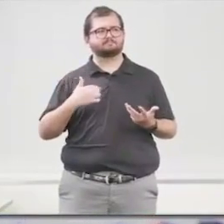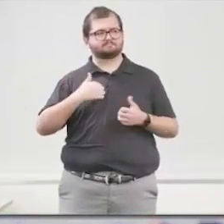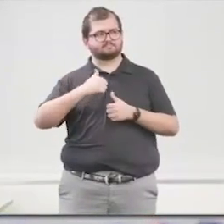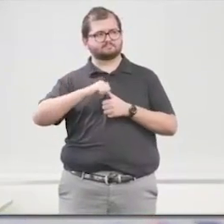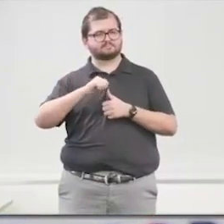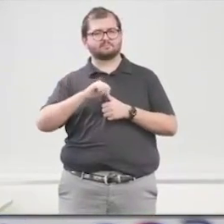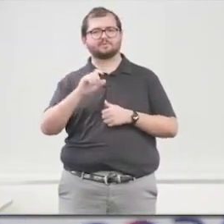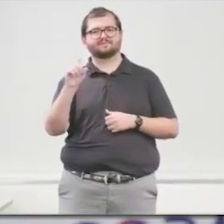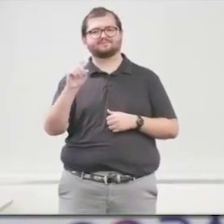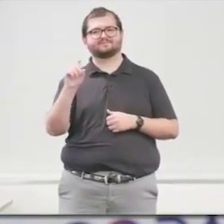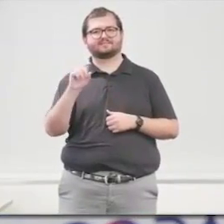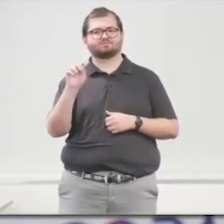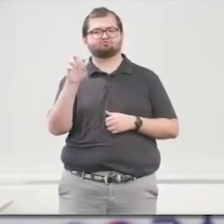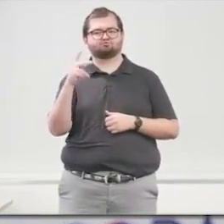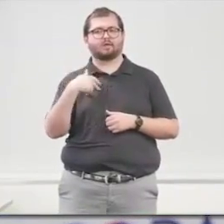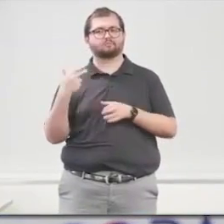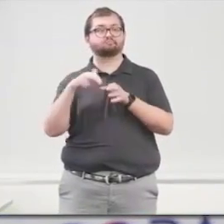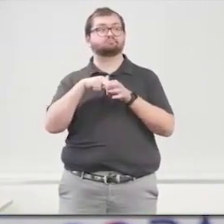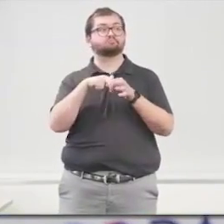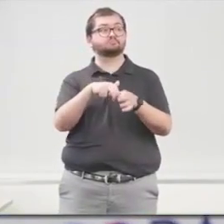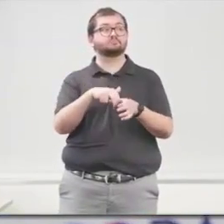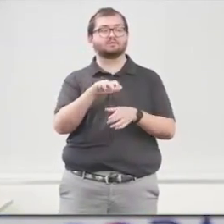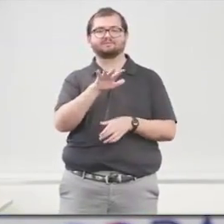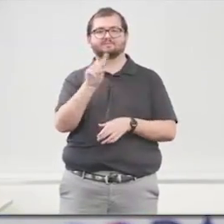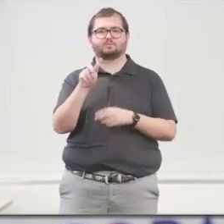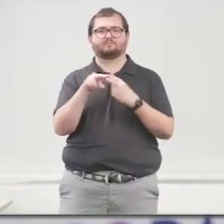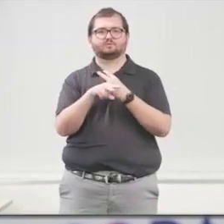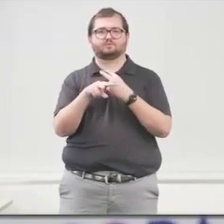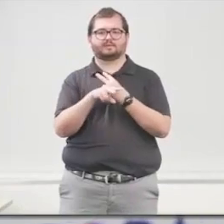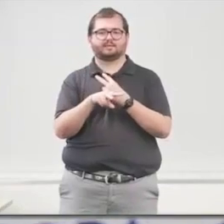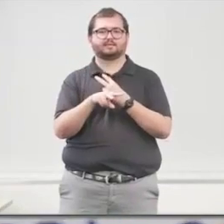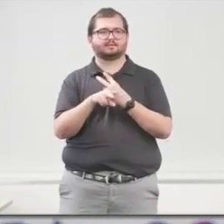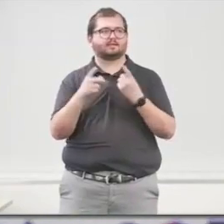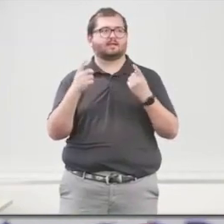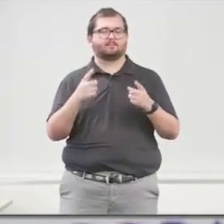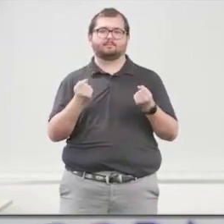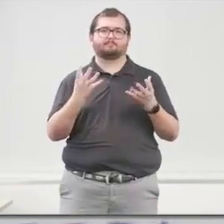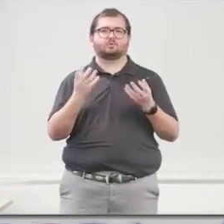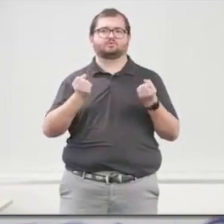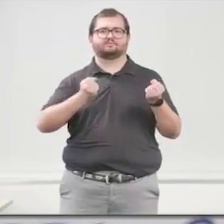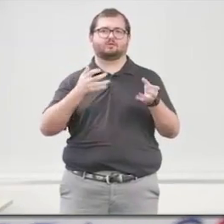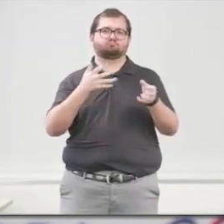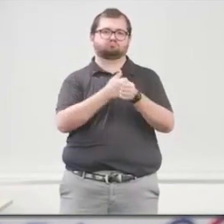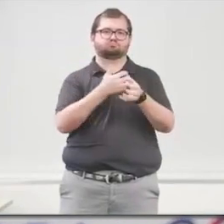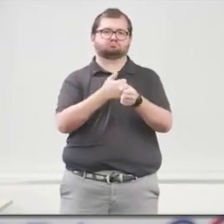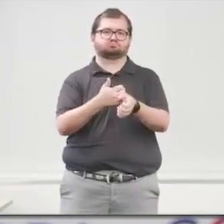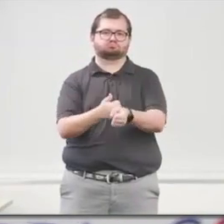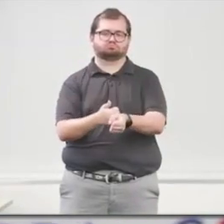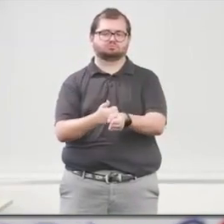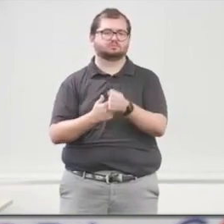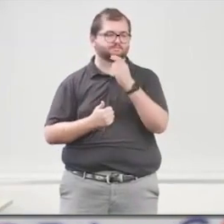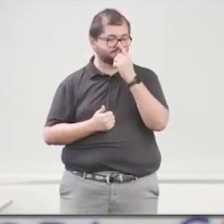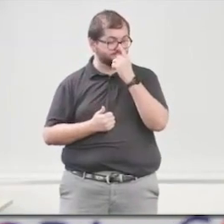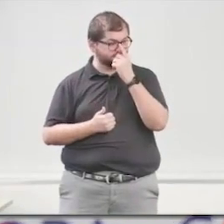as a ride along on the 51 freeway when there was a multi-vehicle accident. And there were